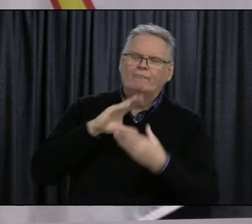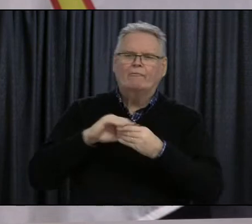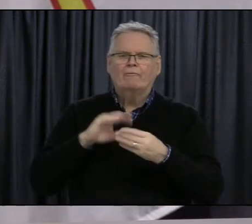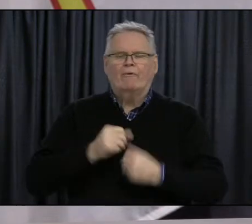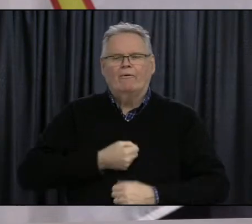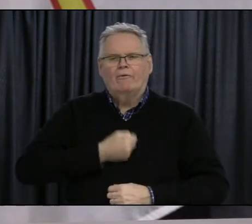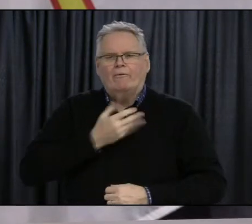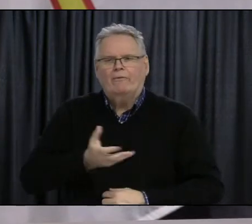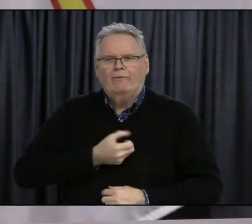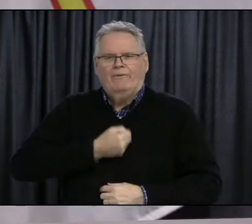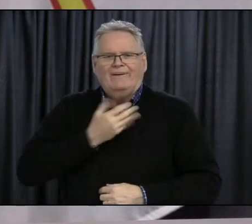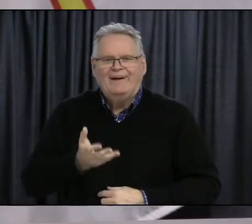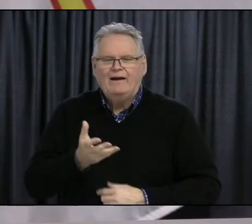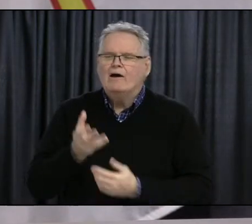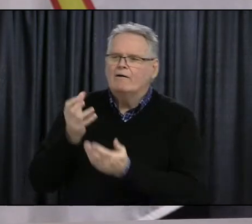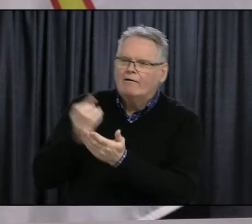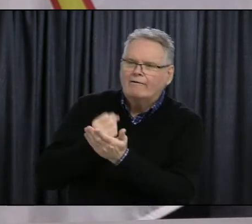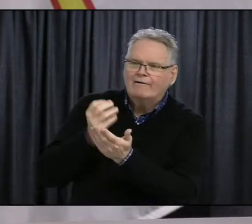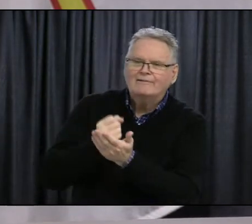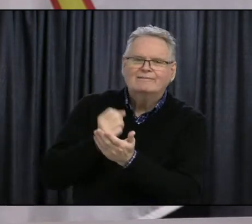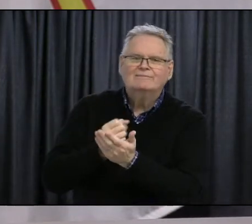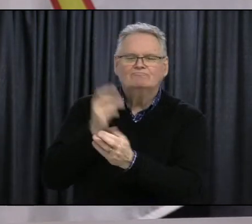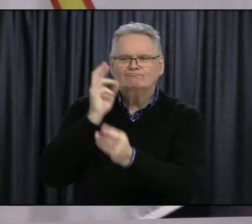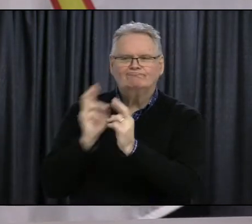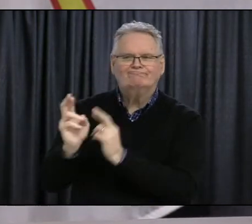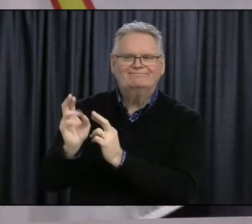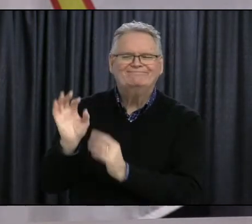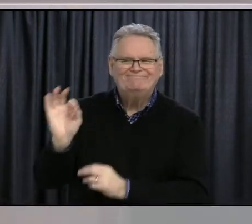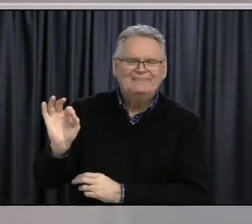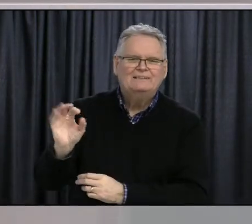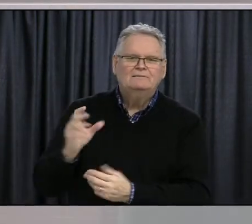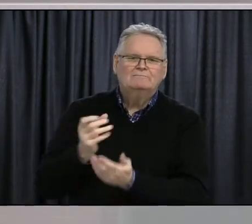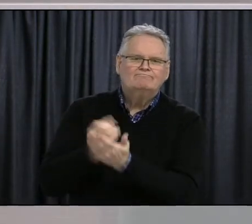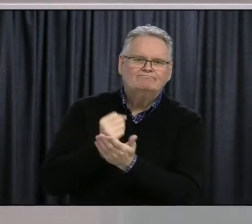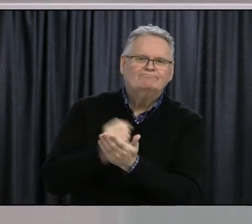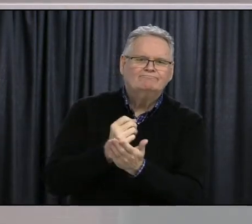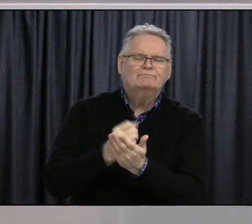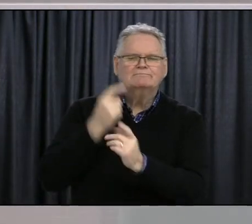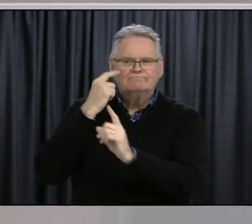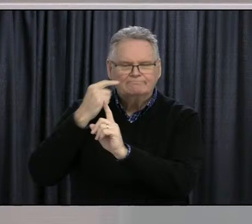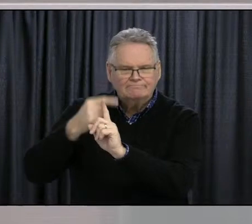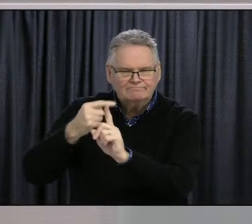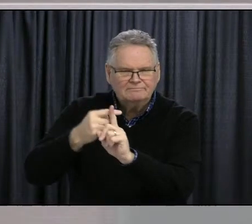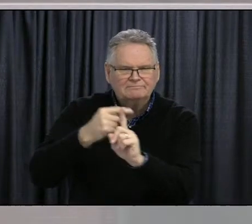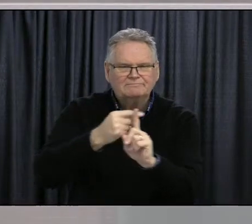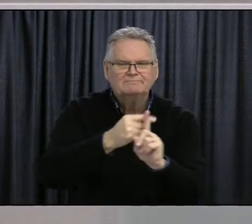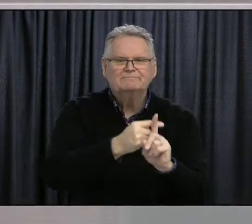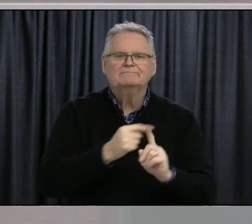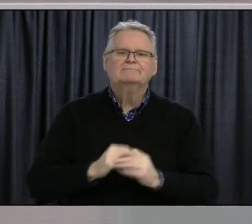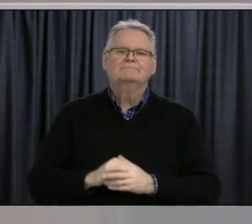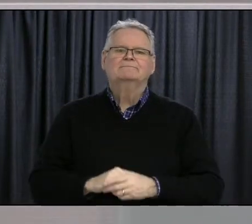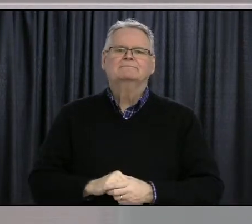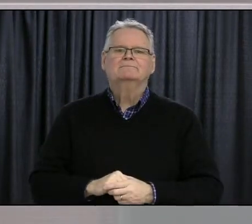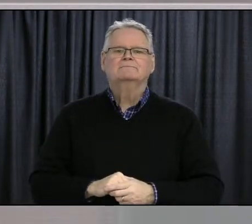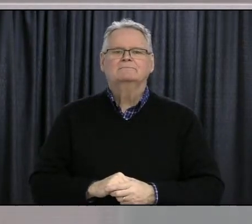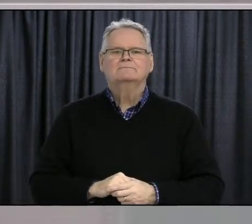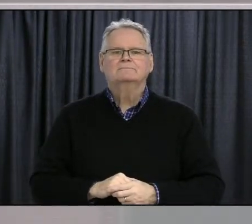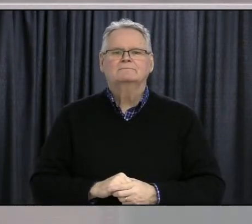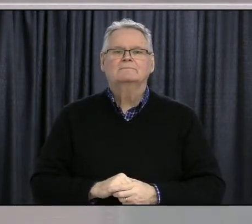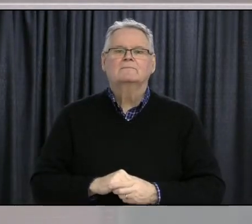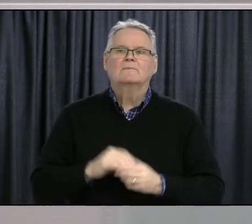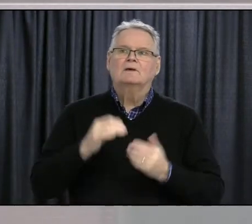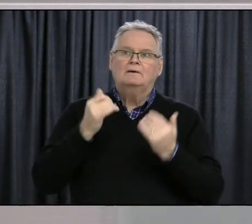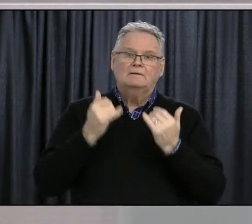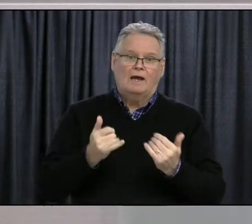and hold fast. Thank you. I'll now turn it over to questions from the media. Leslie? Thank you,